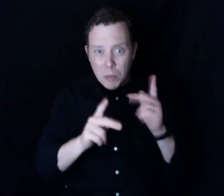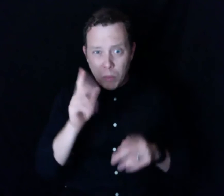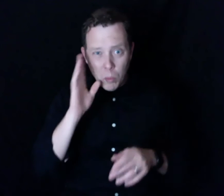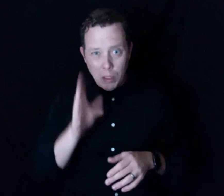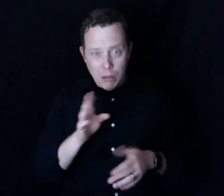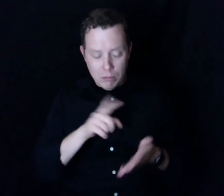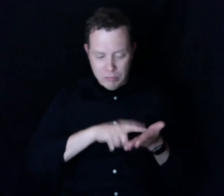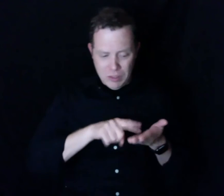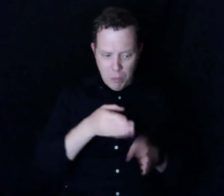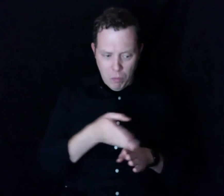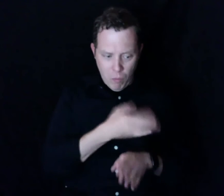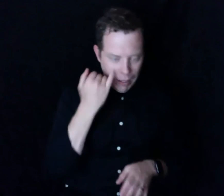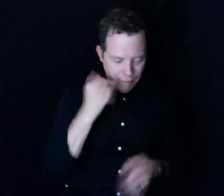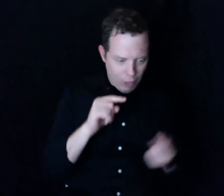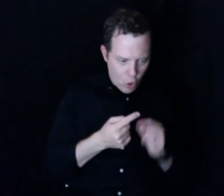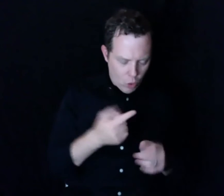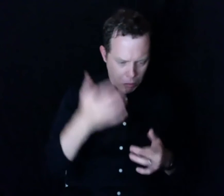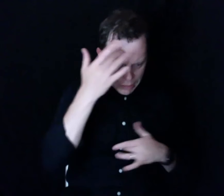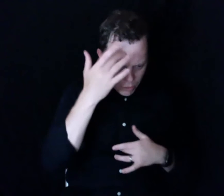expectation. You know,